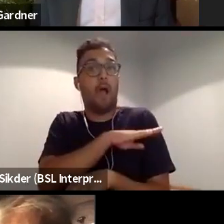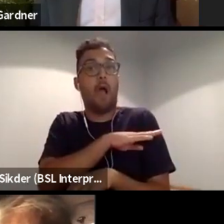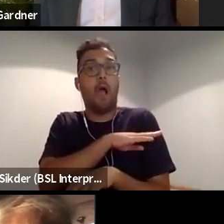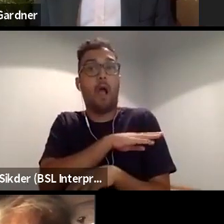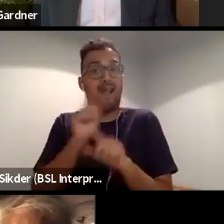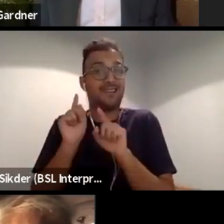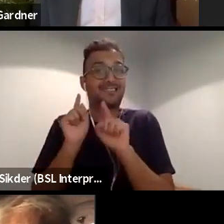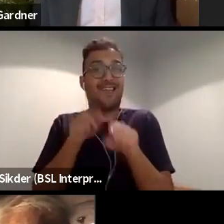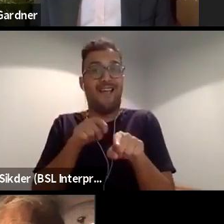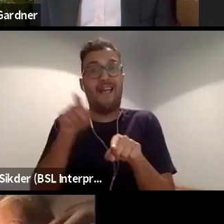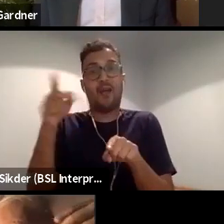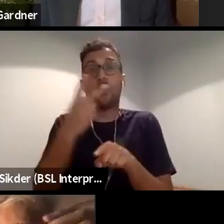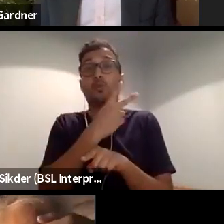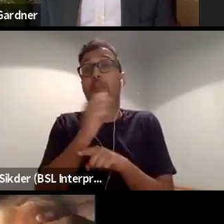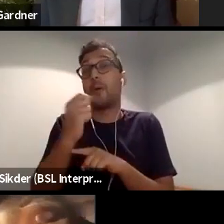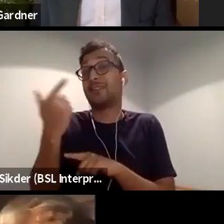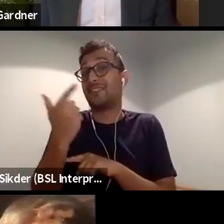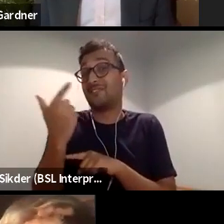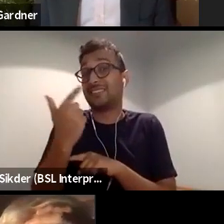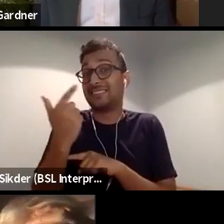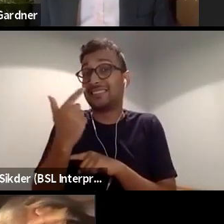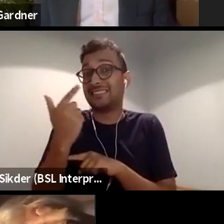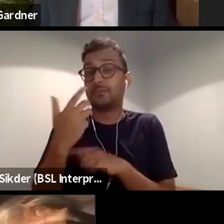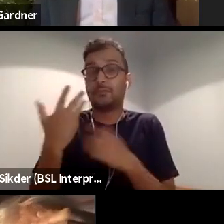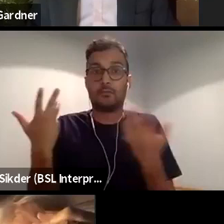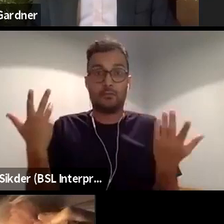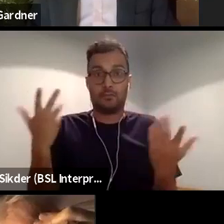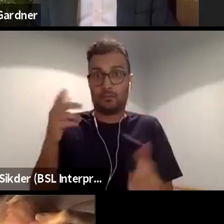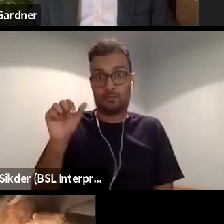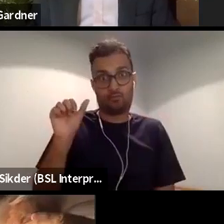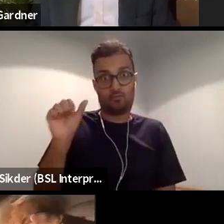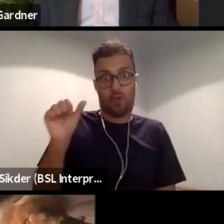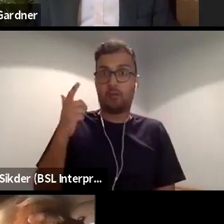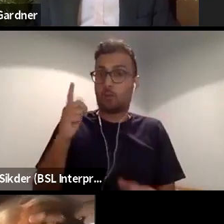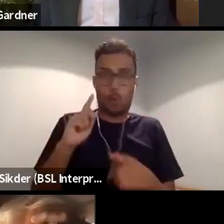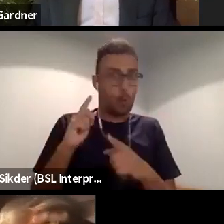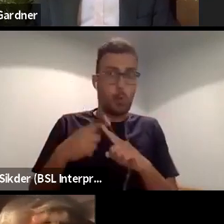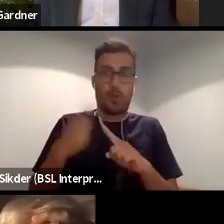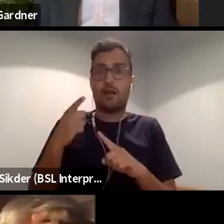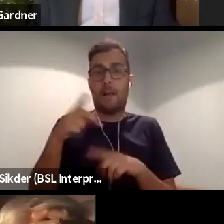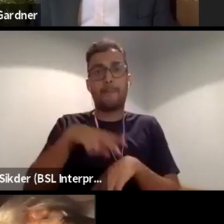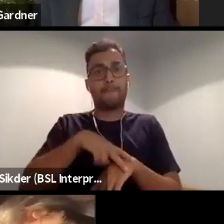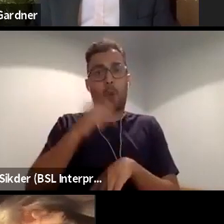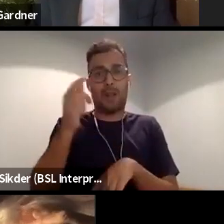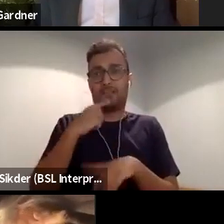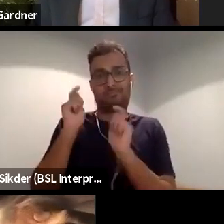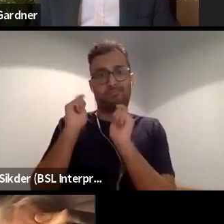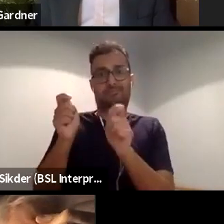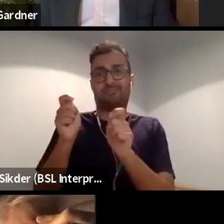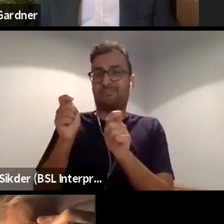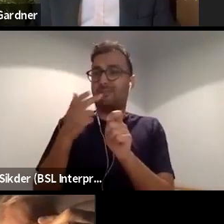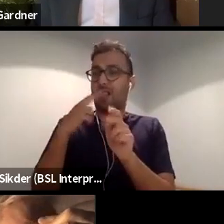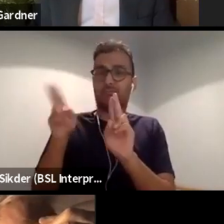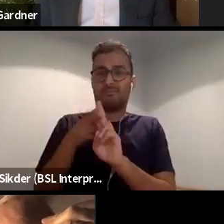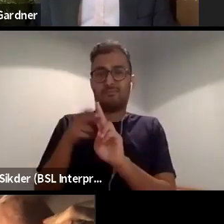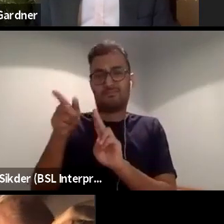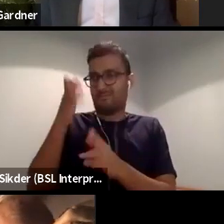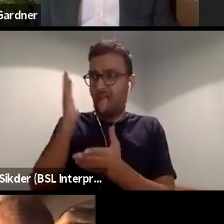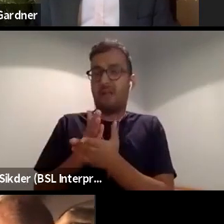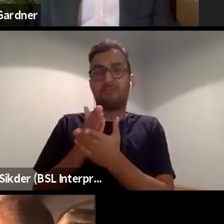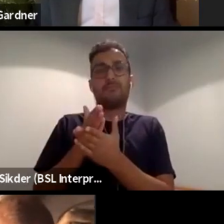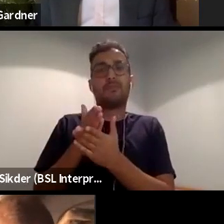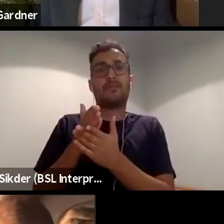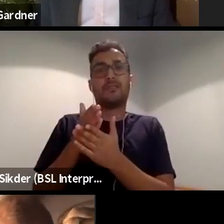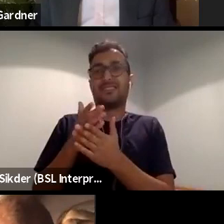very quickly and rightly declared a terror attack by the Metropolitan Police. But just a couple of years before,